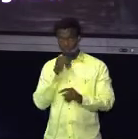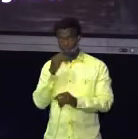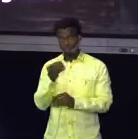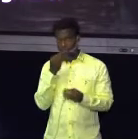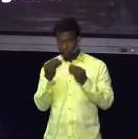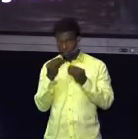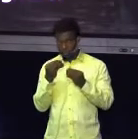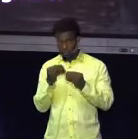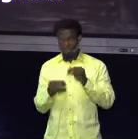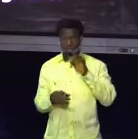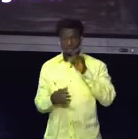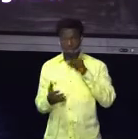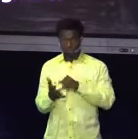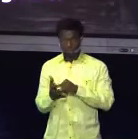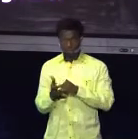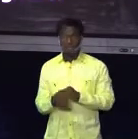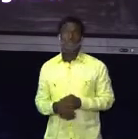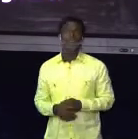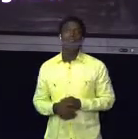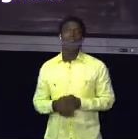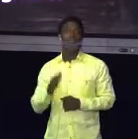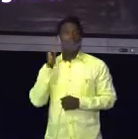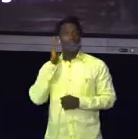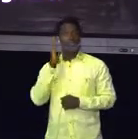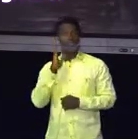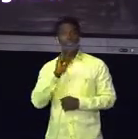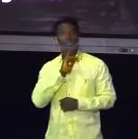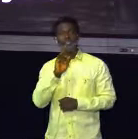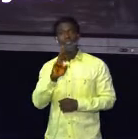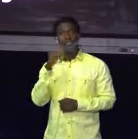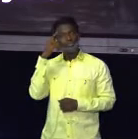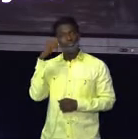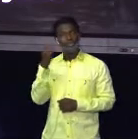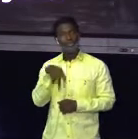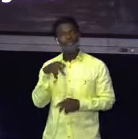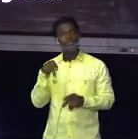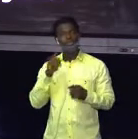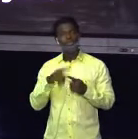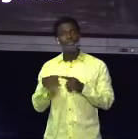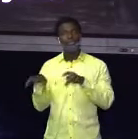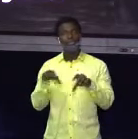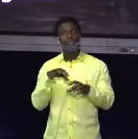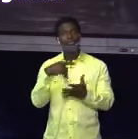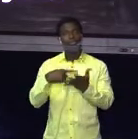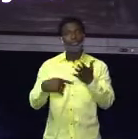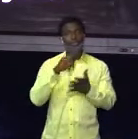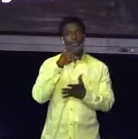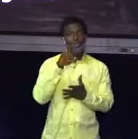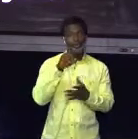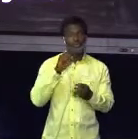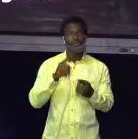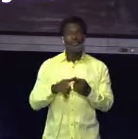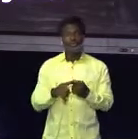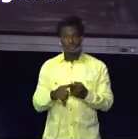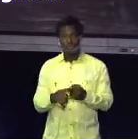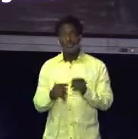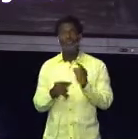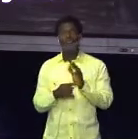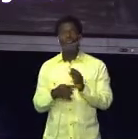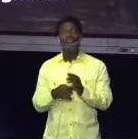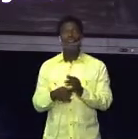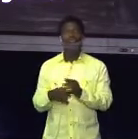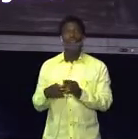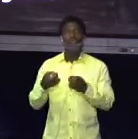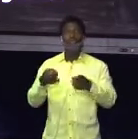eat, it. Will is used for any person to do what? To indicate